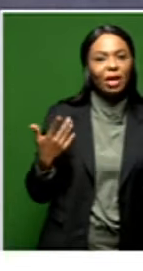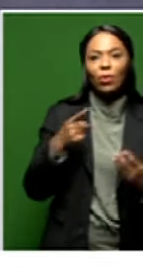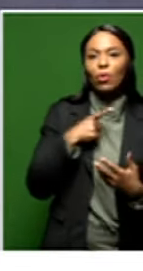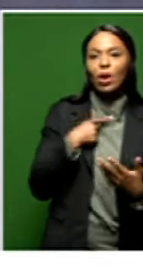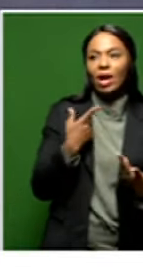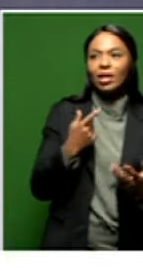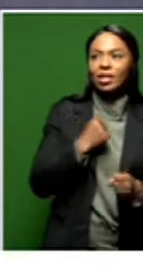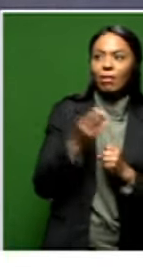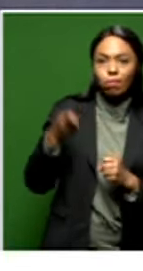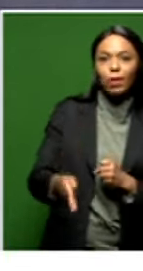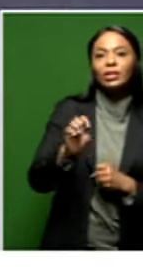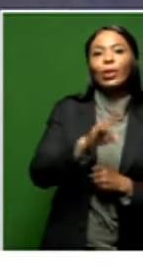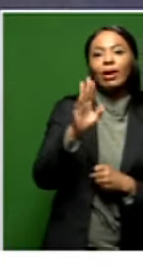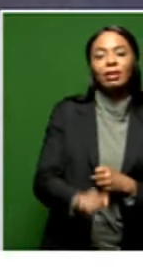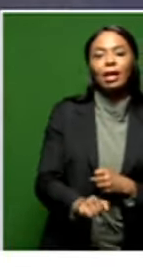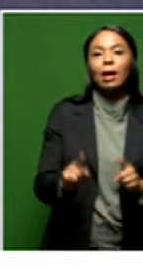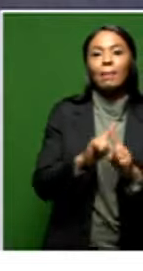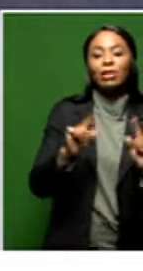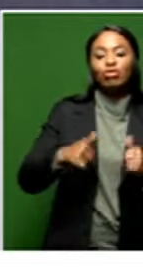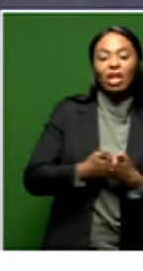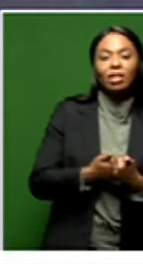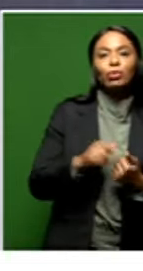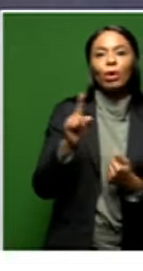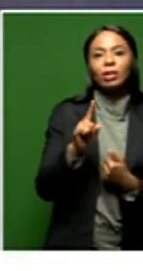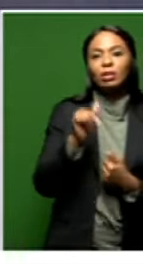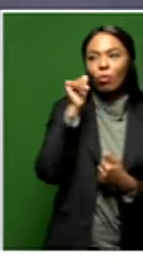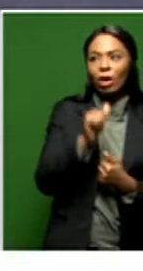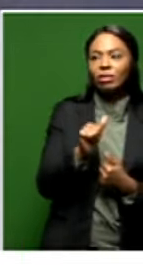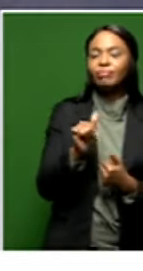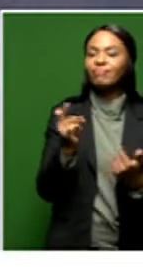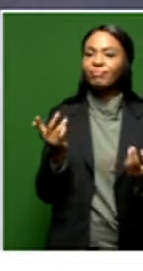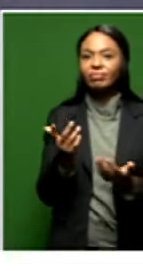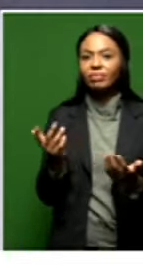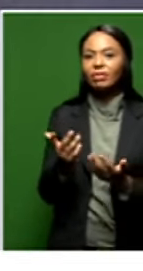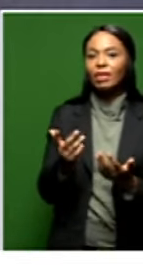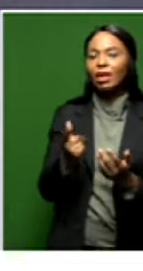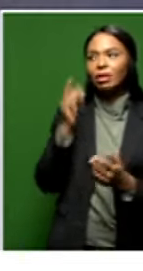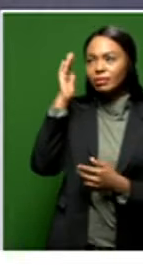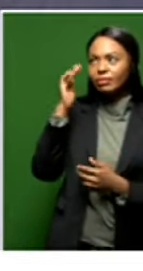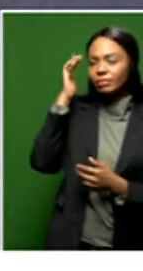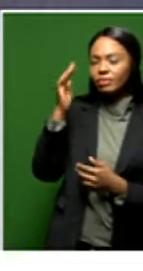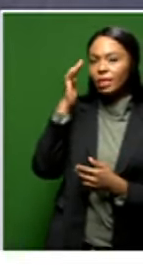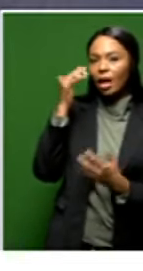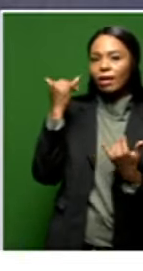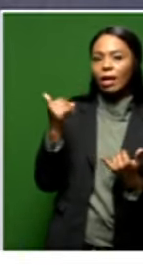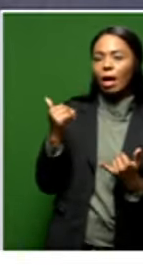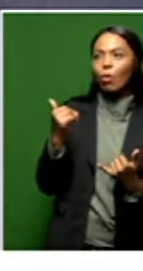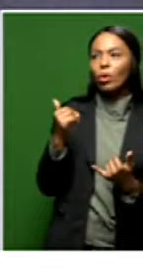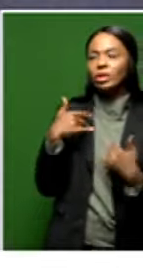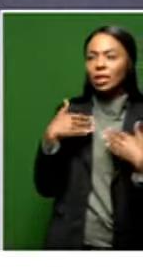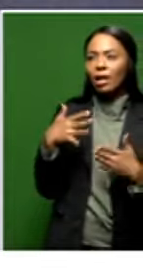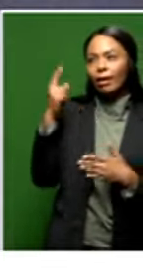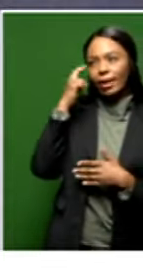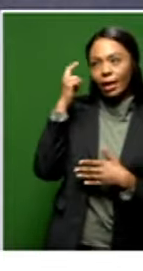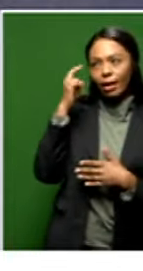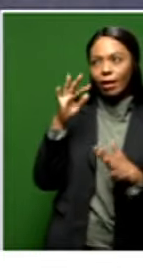been around much. But challenges definitely is getting out of your head and realizing that, you know, you can't care